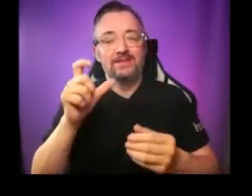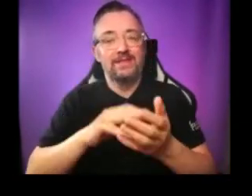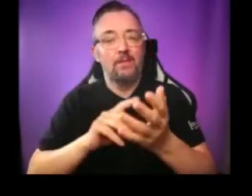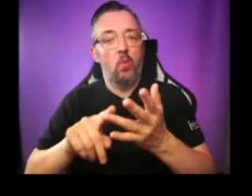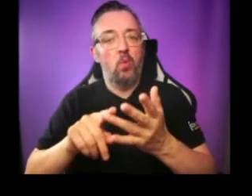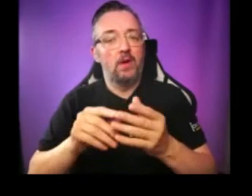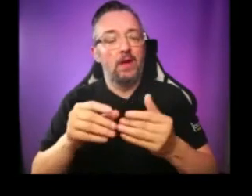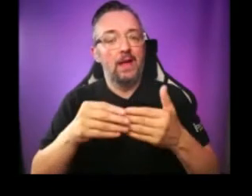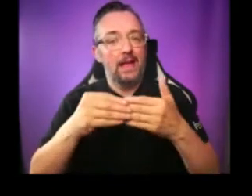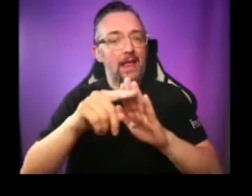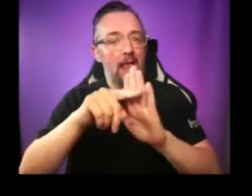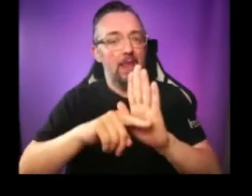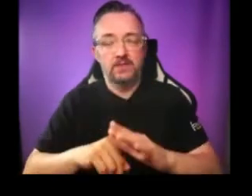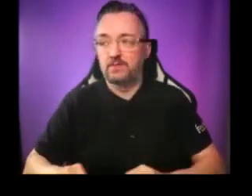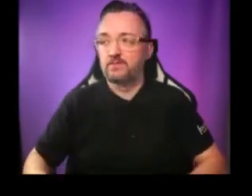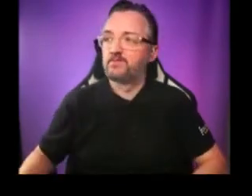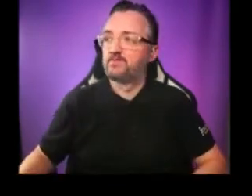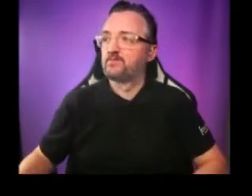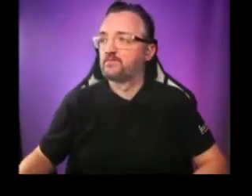example.